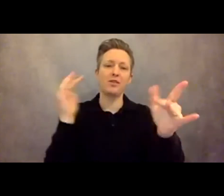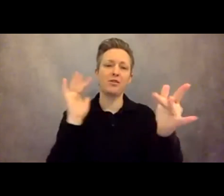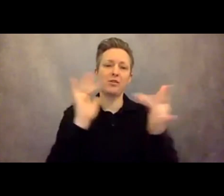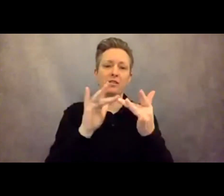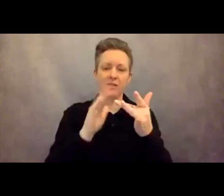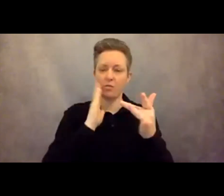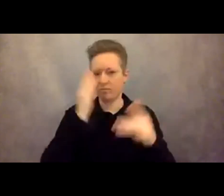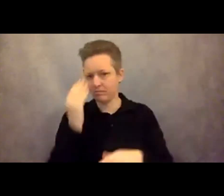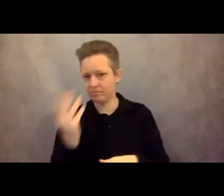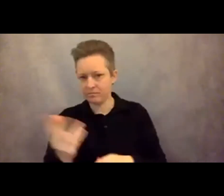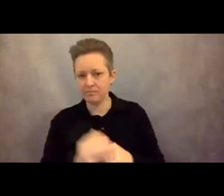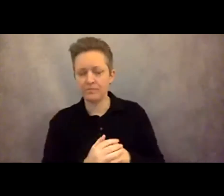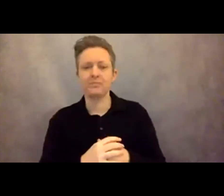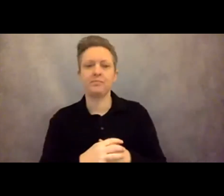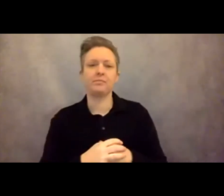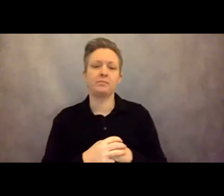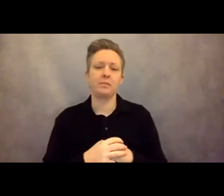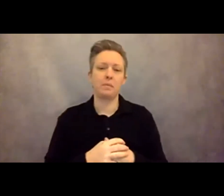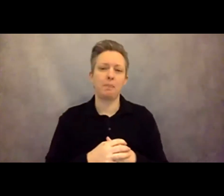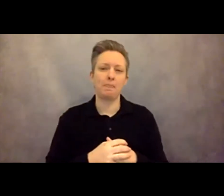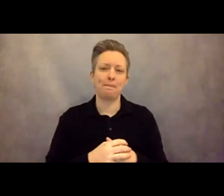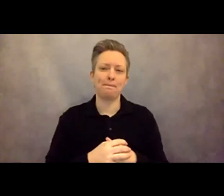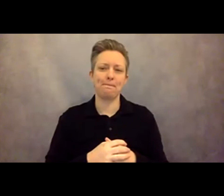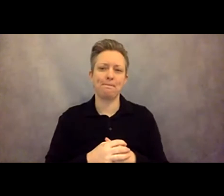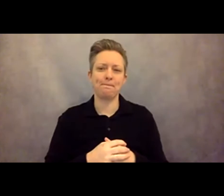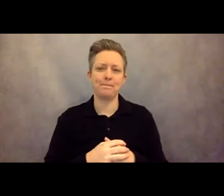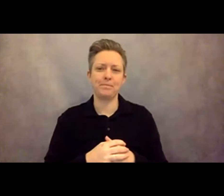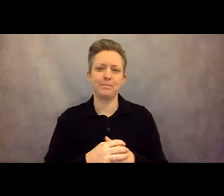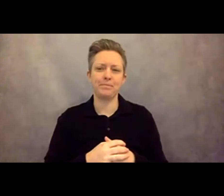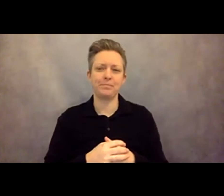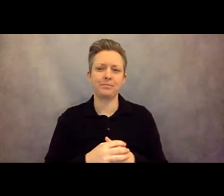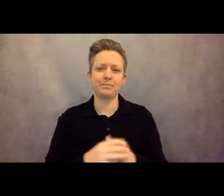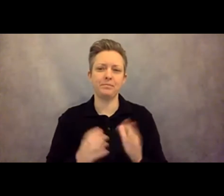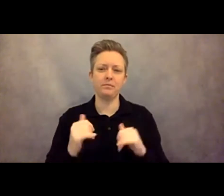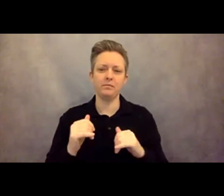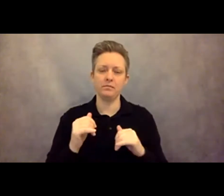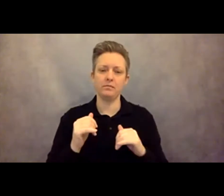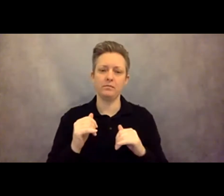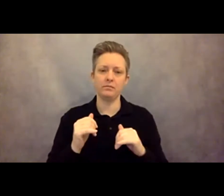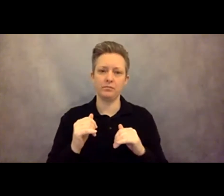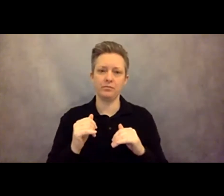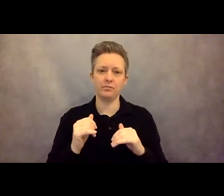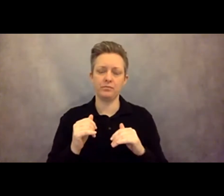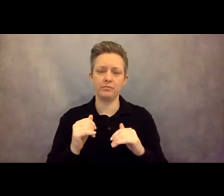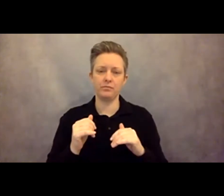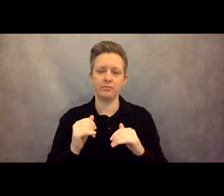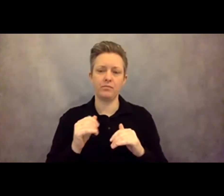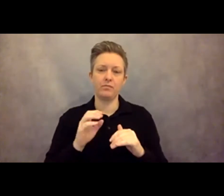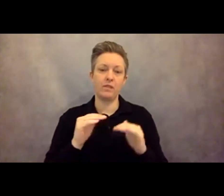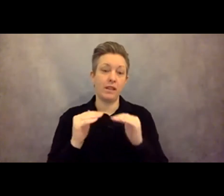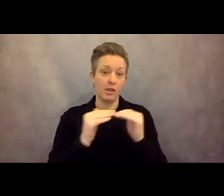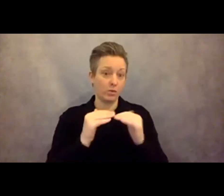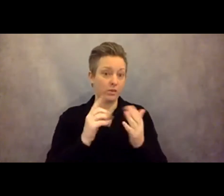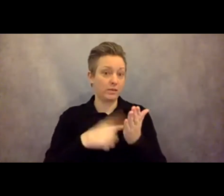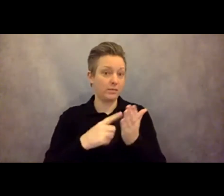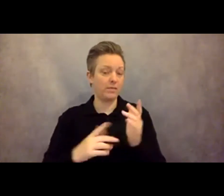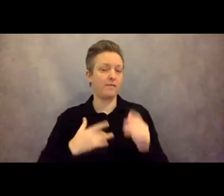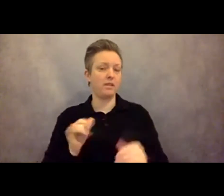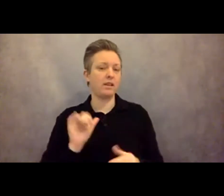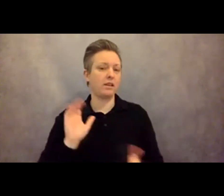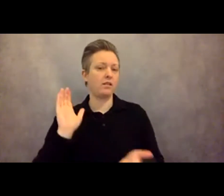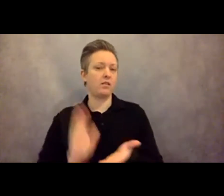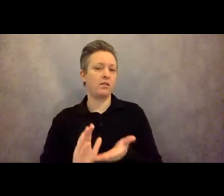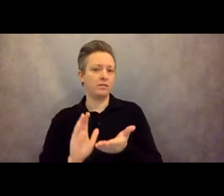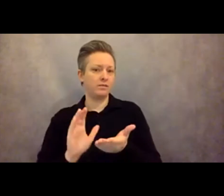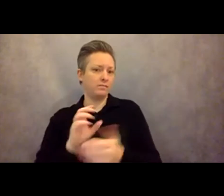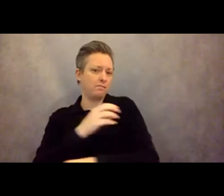equity can feel like a loss to those in power. Showing how allyship is a way to flex power in a different way can